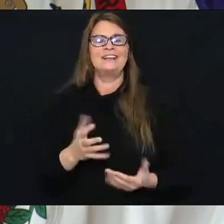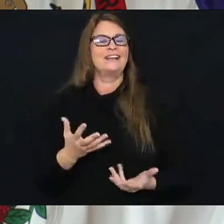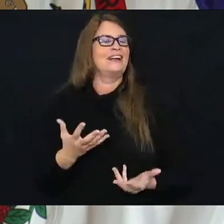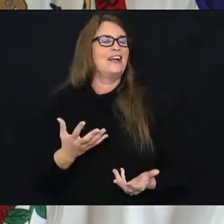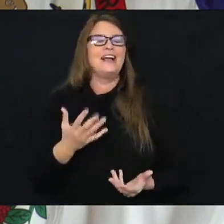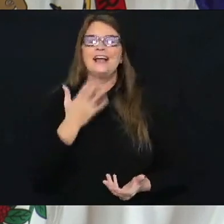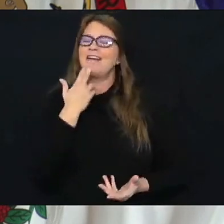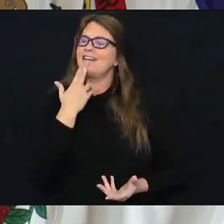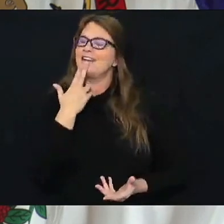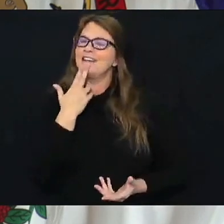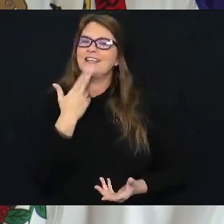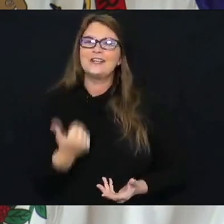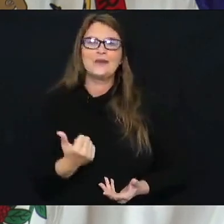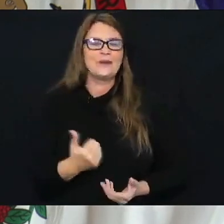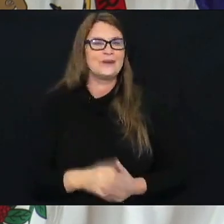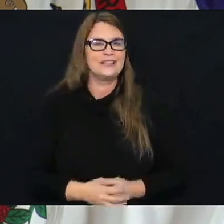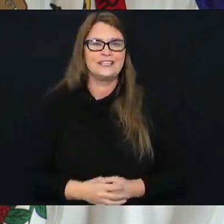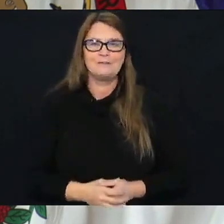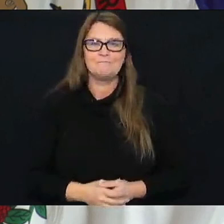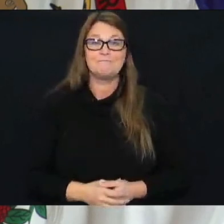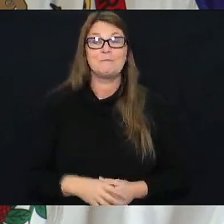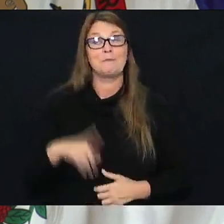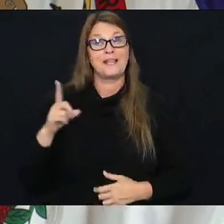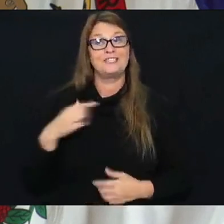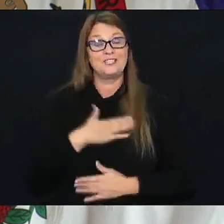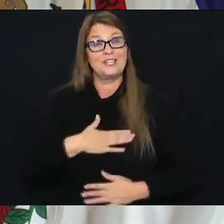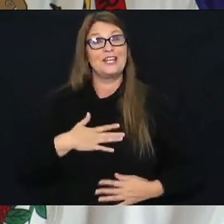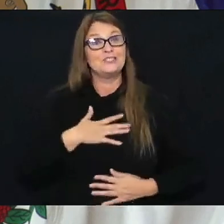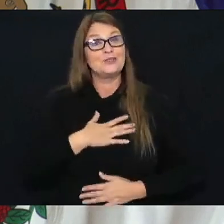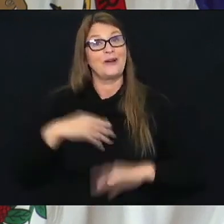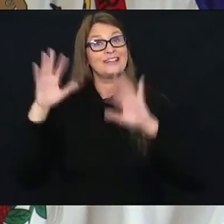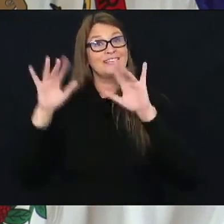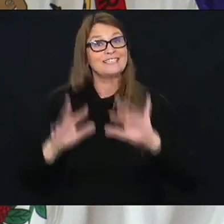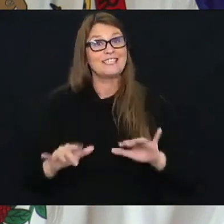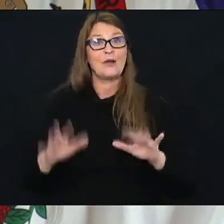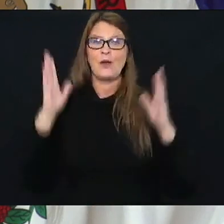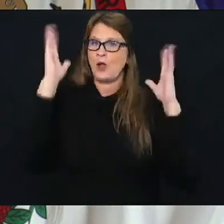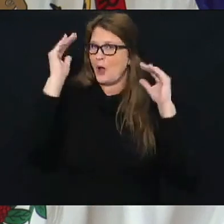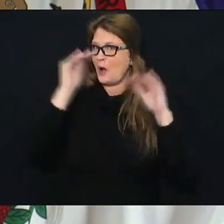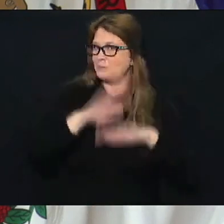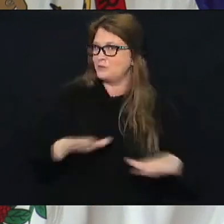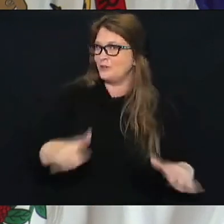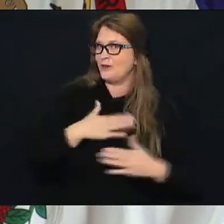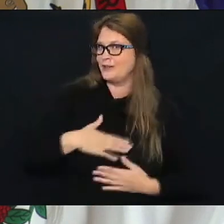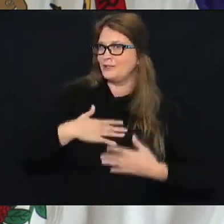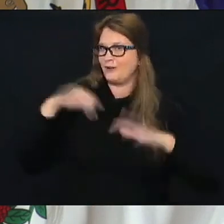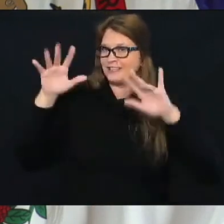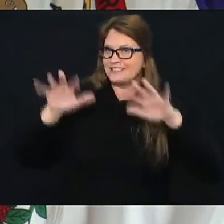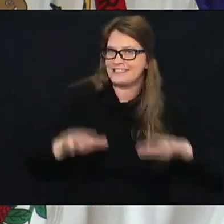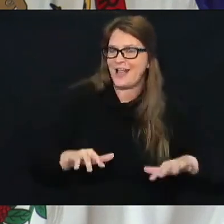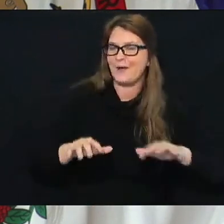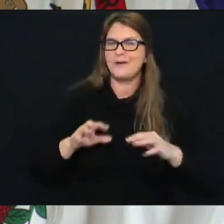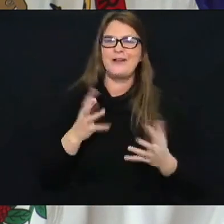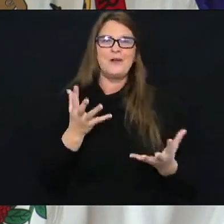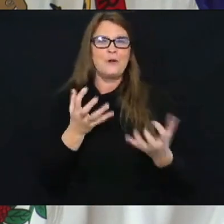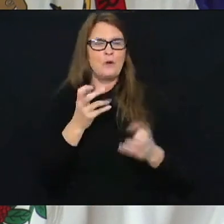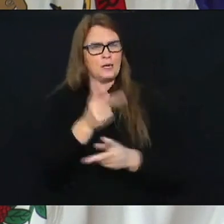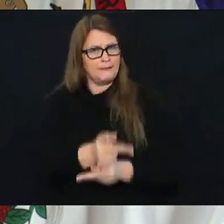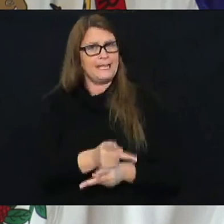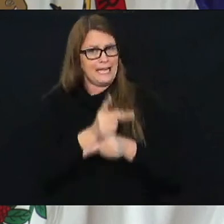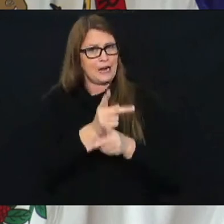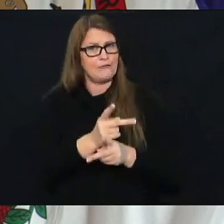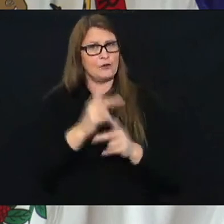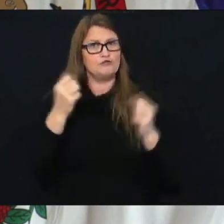other side. Now, she's having a big time with the snow. I hope our kids have had a good time and everything, and we want to be really careful